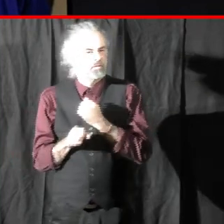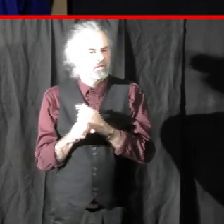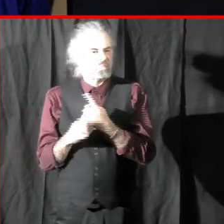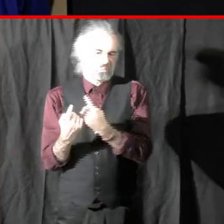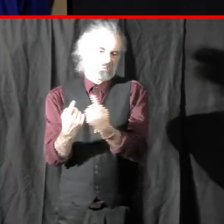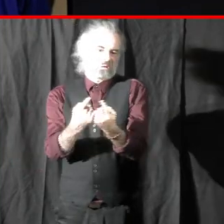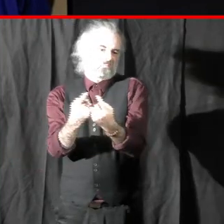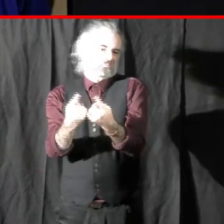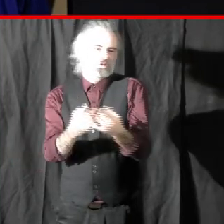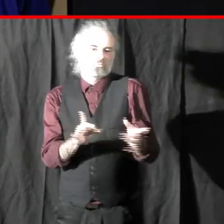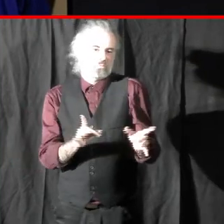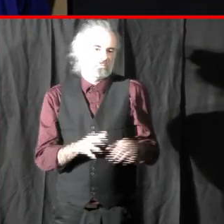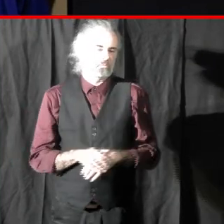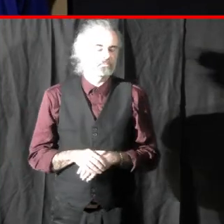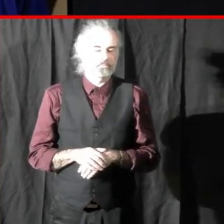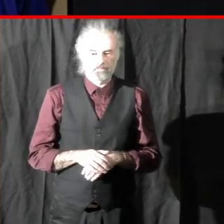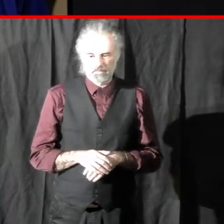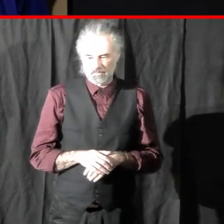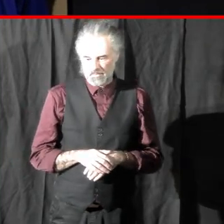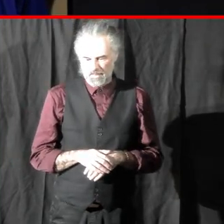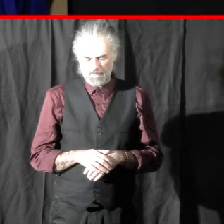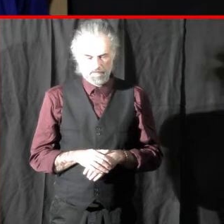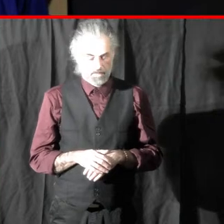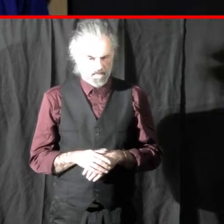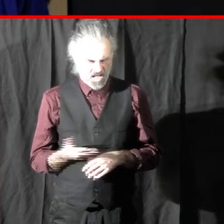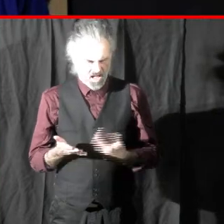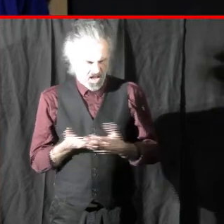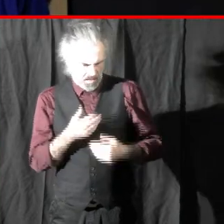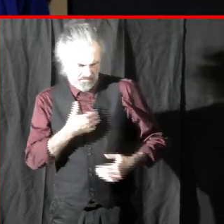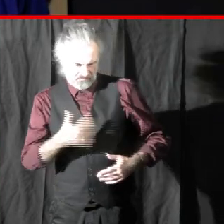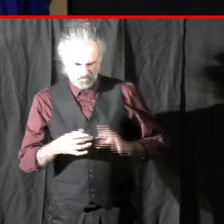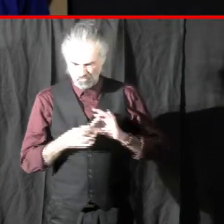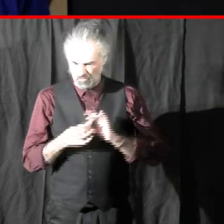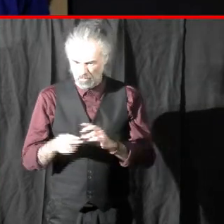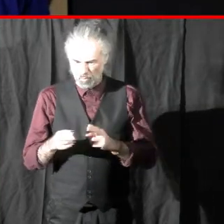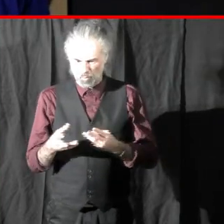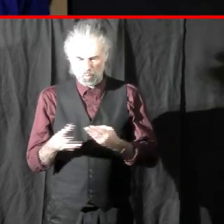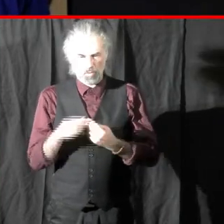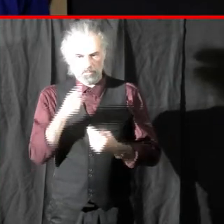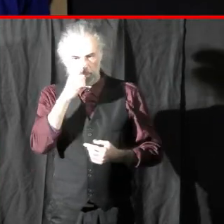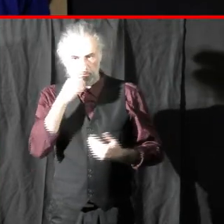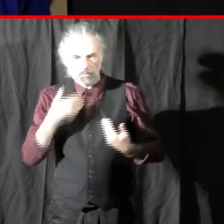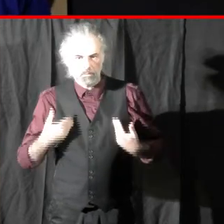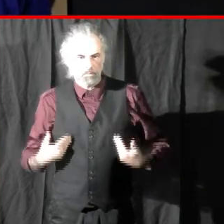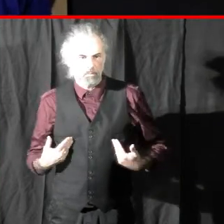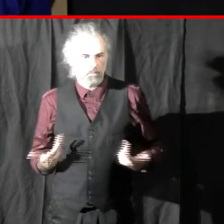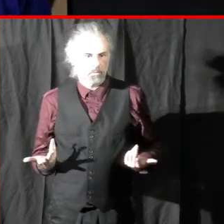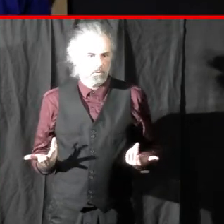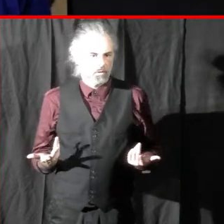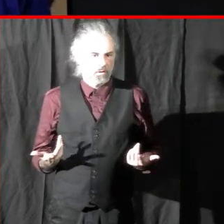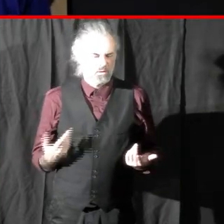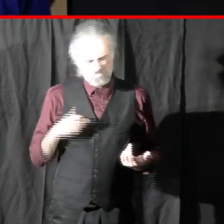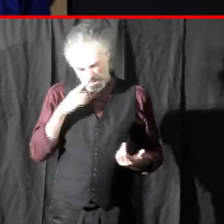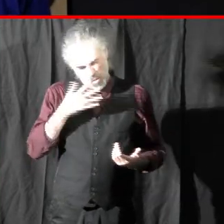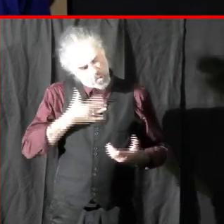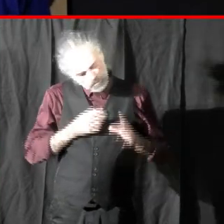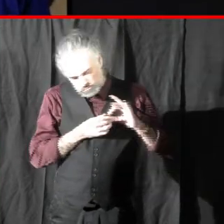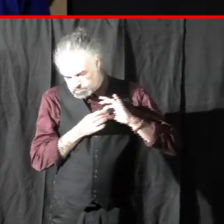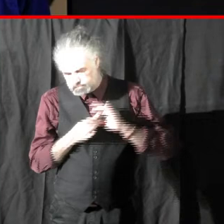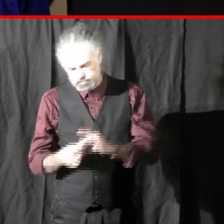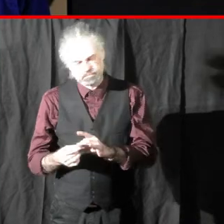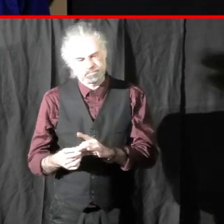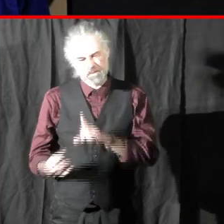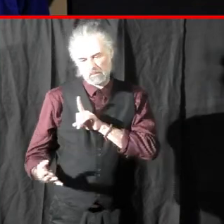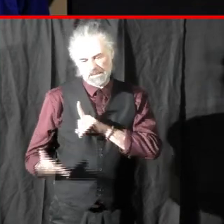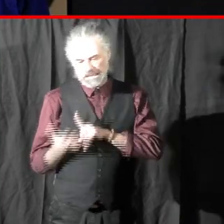thingamabobs. Is that? How does that affect people, though? Yeah, that's kind of the question. People want to read about themselves. Yeah,